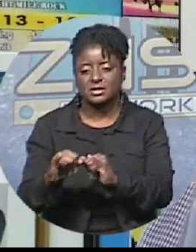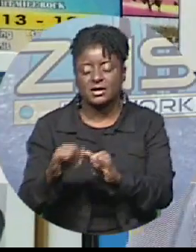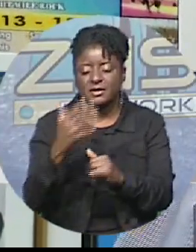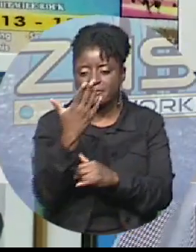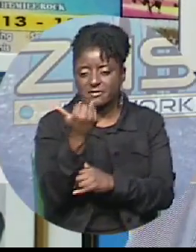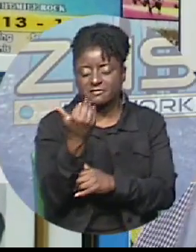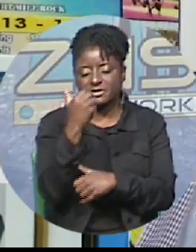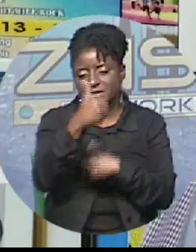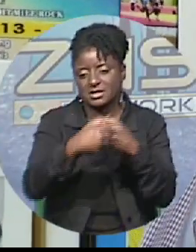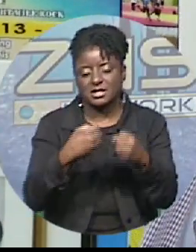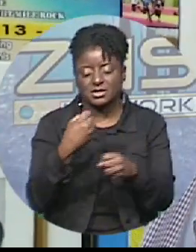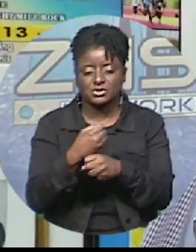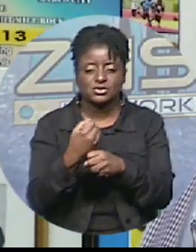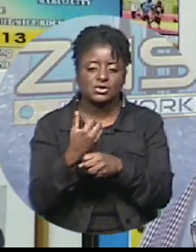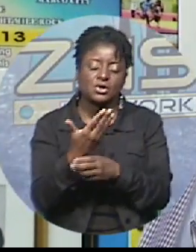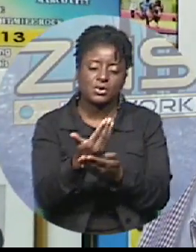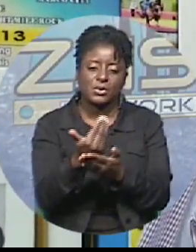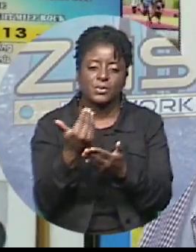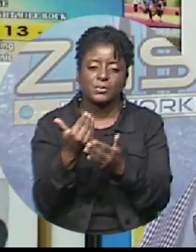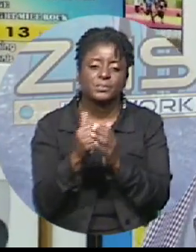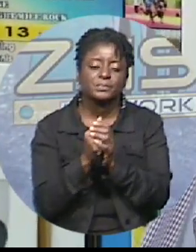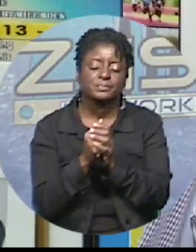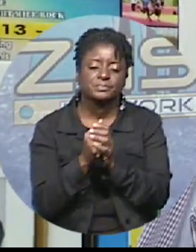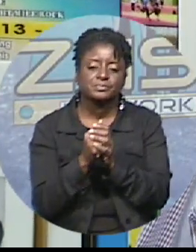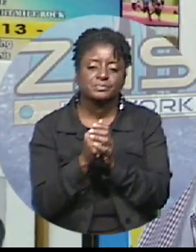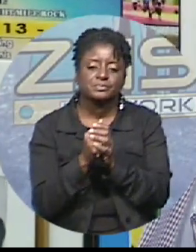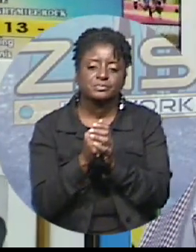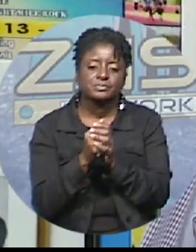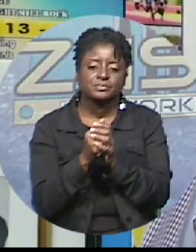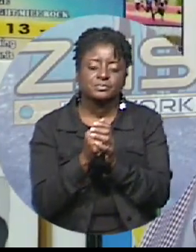it's just like it was yesterday. And I recall